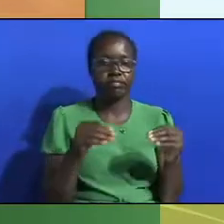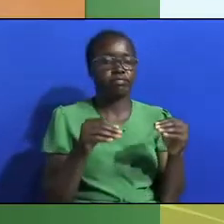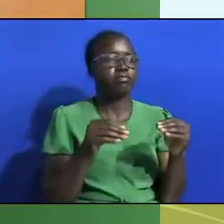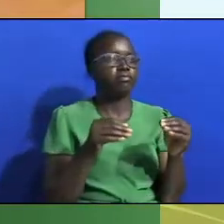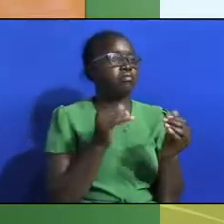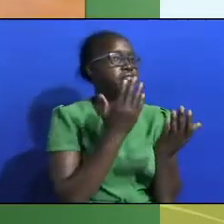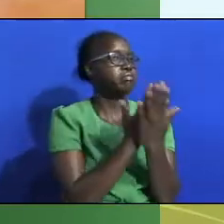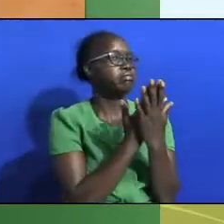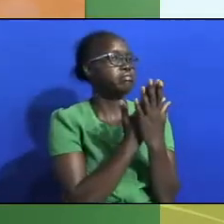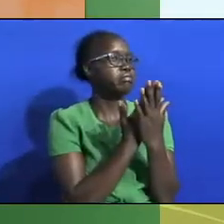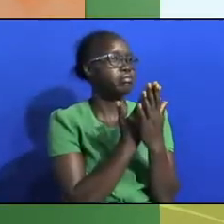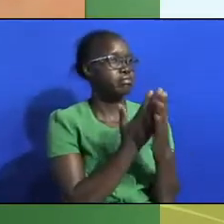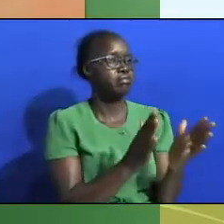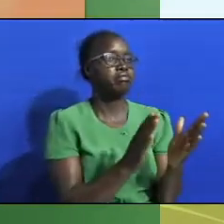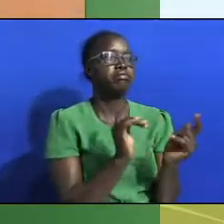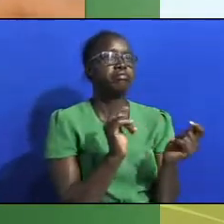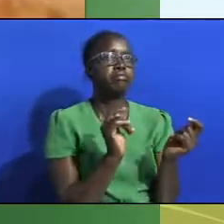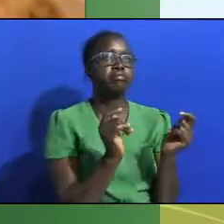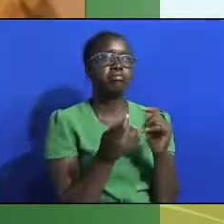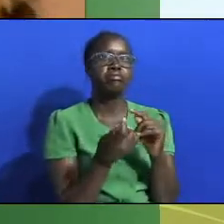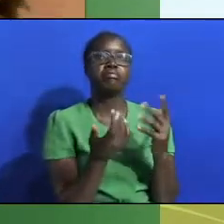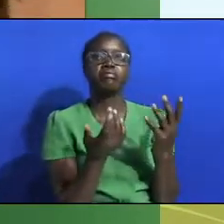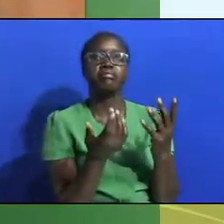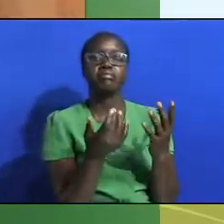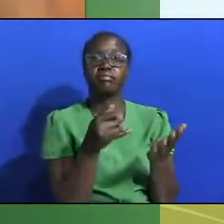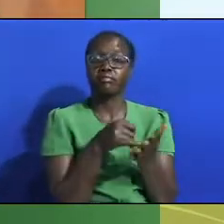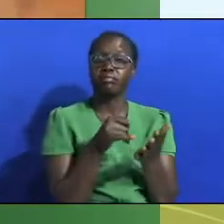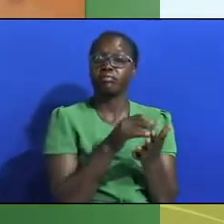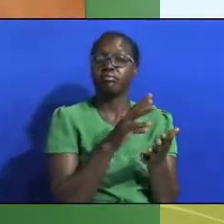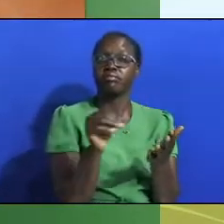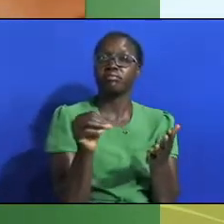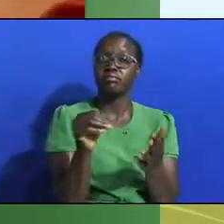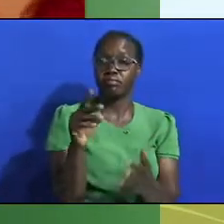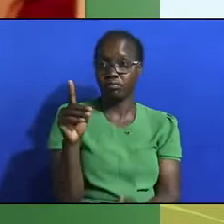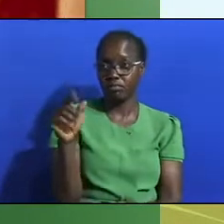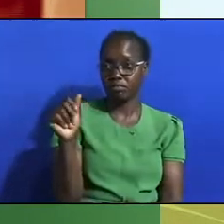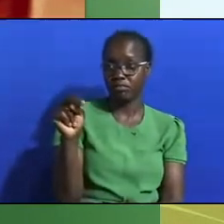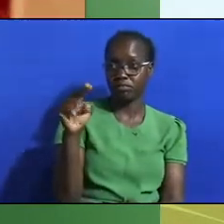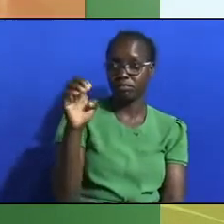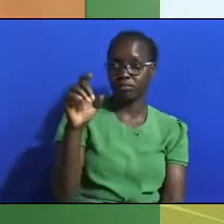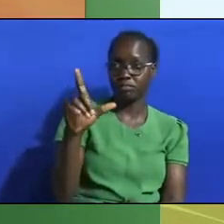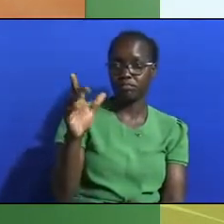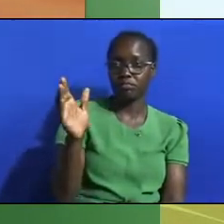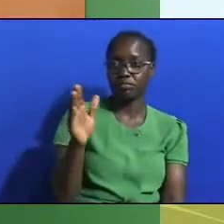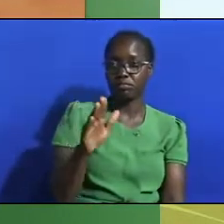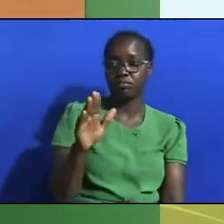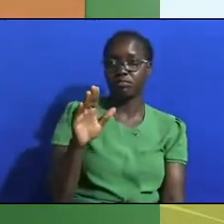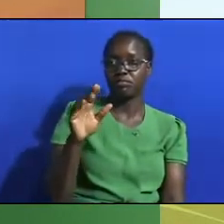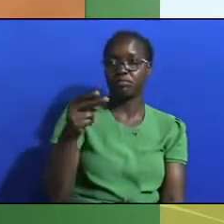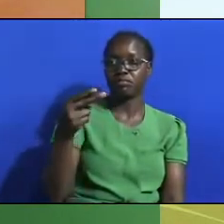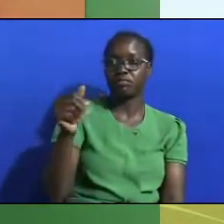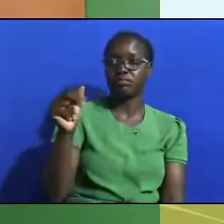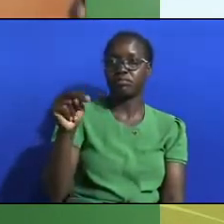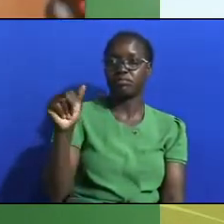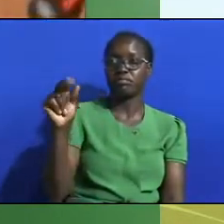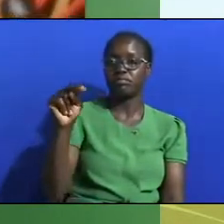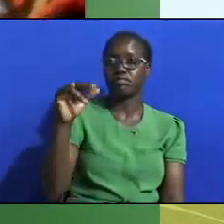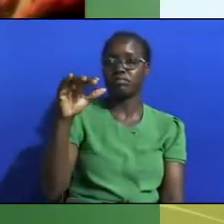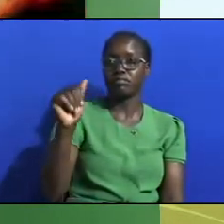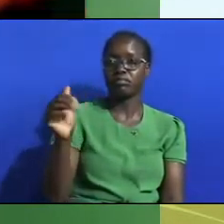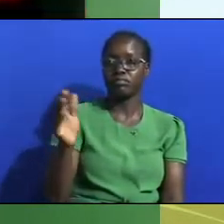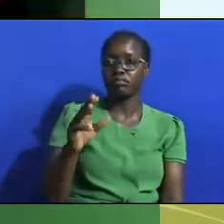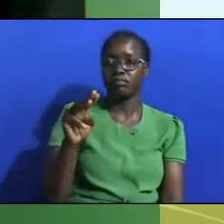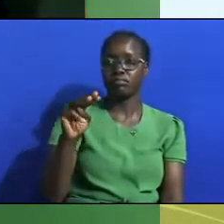them prisoners, they chained them. And among these people were Daniel, Hananiah, Mishael,